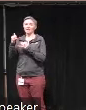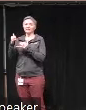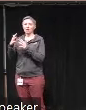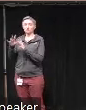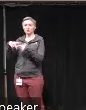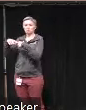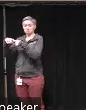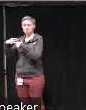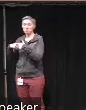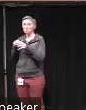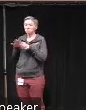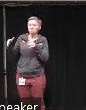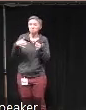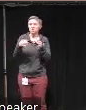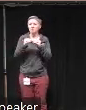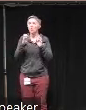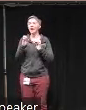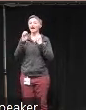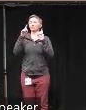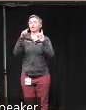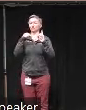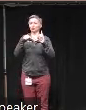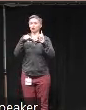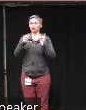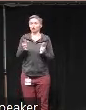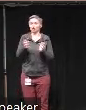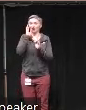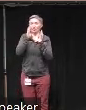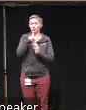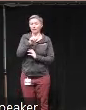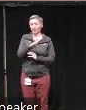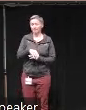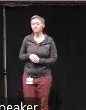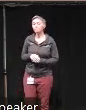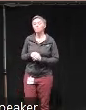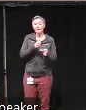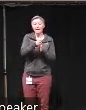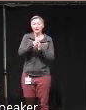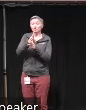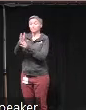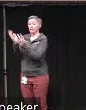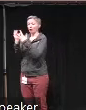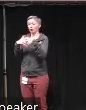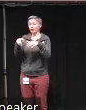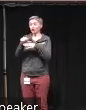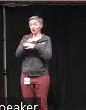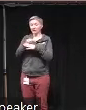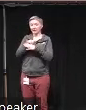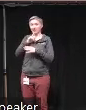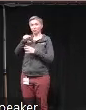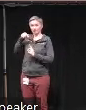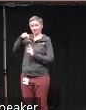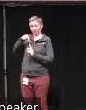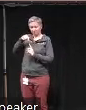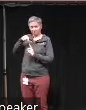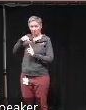a education-specific innovation lab. Disciplinary training is the essence of our overall training.